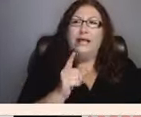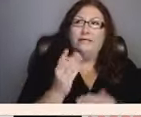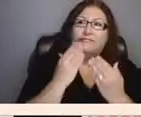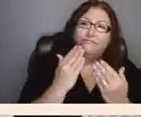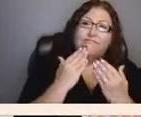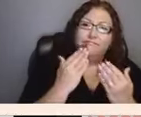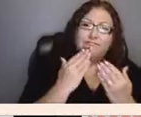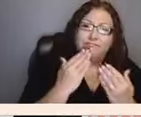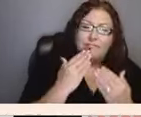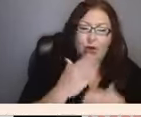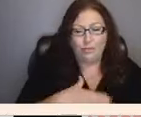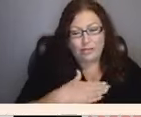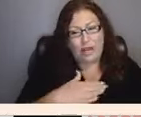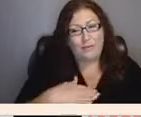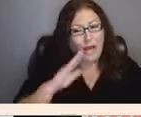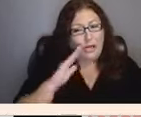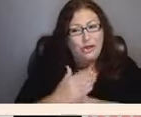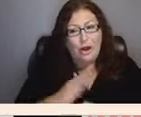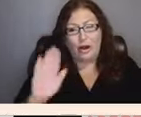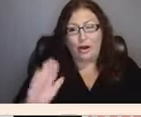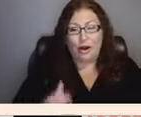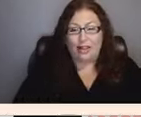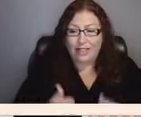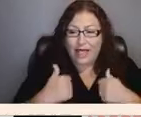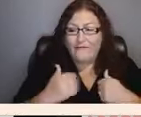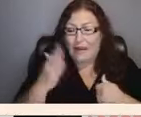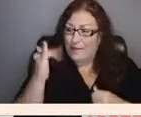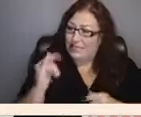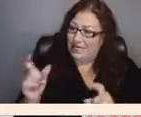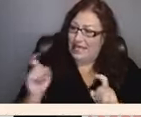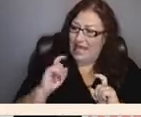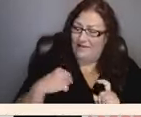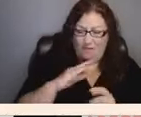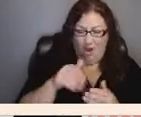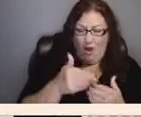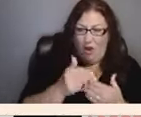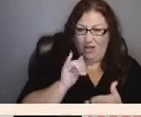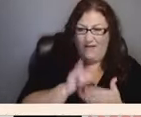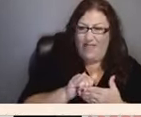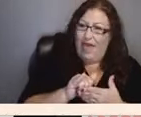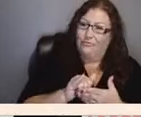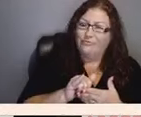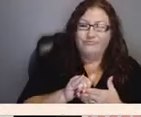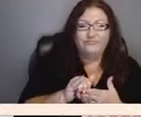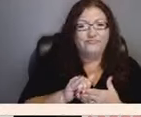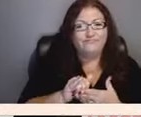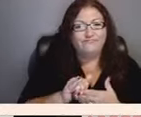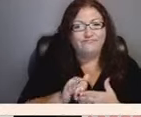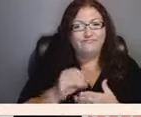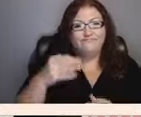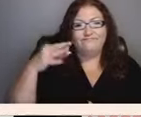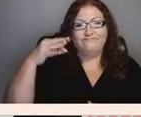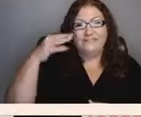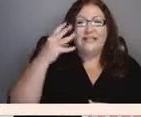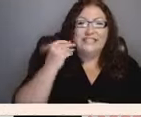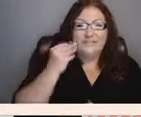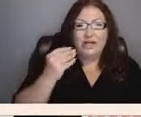daughter and my daughter's life, because it brought me all of that richness that would not have been available to